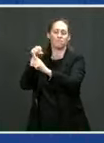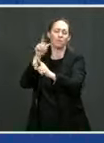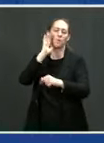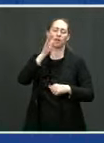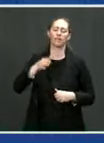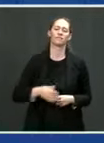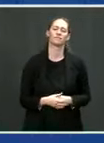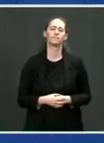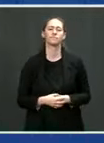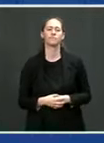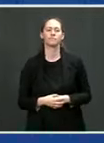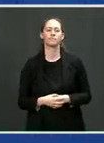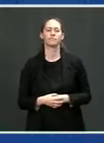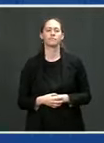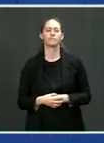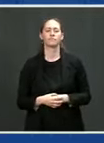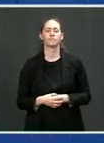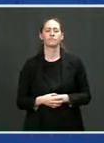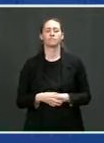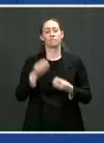for the longest time,